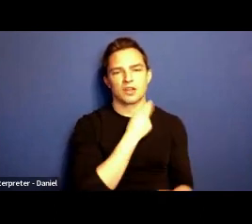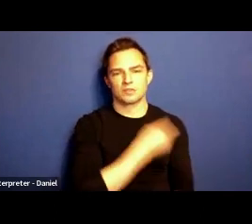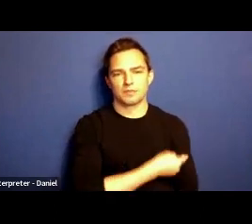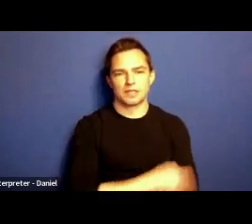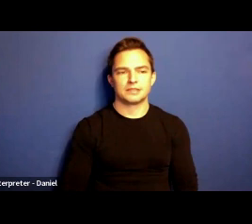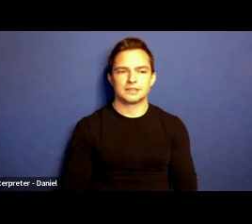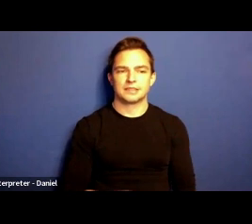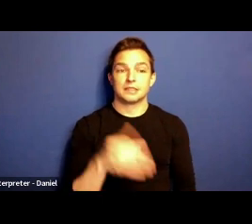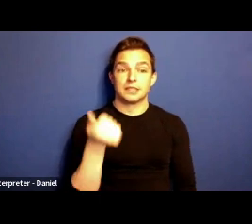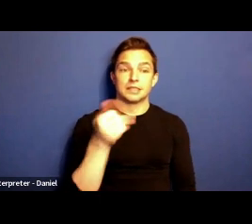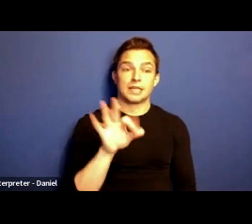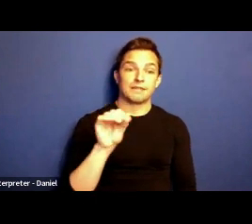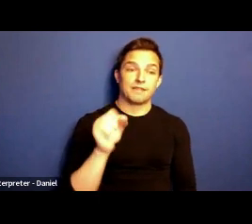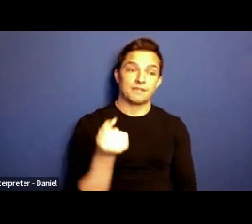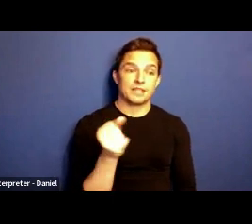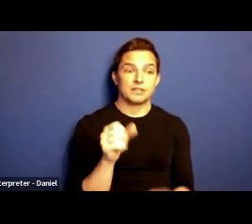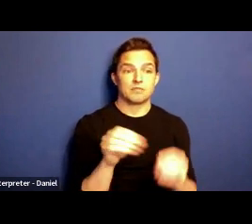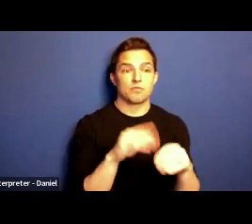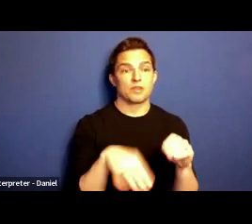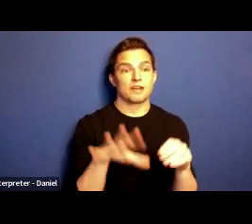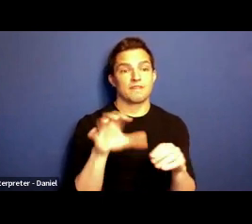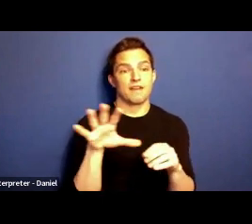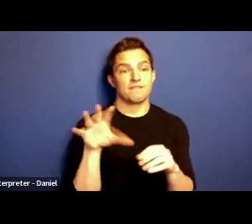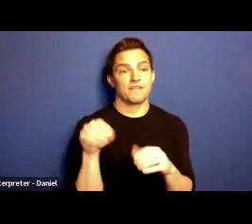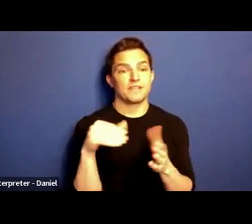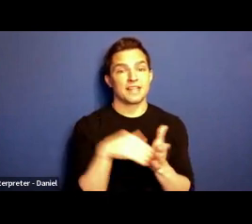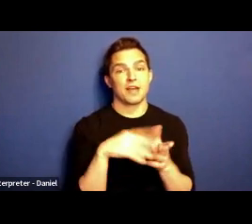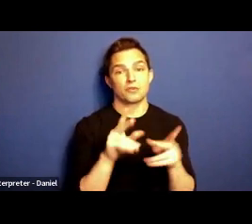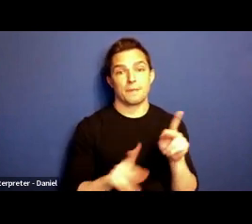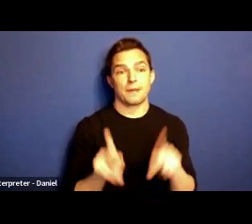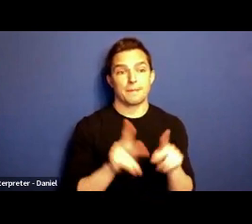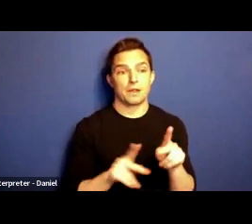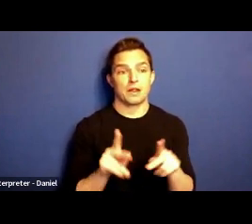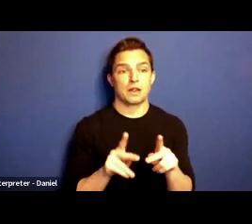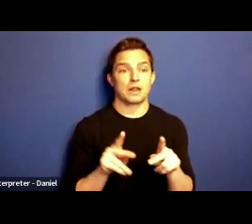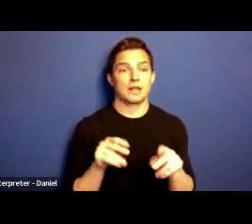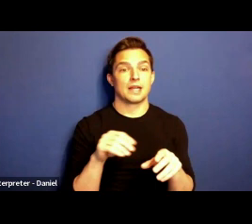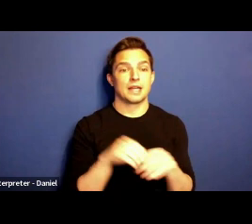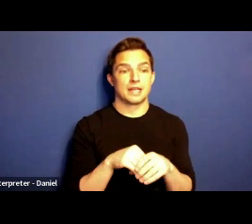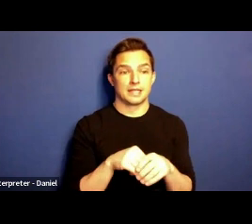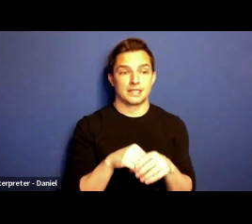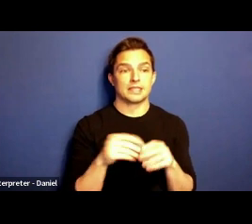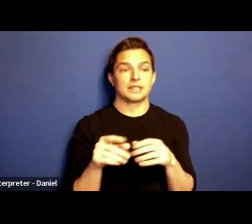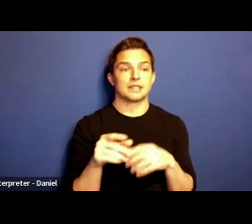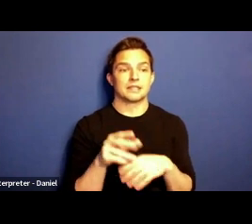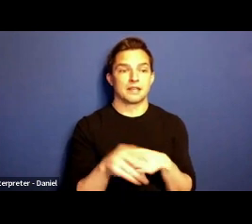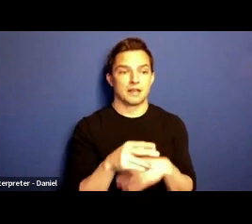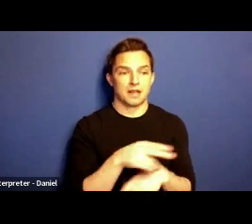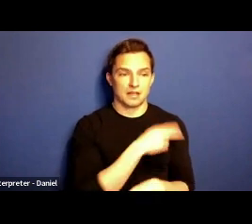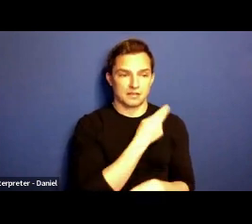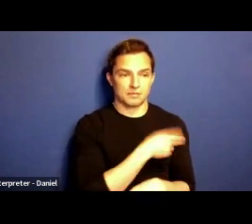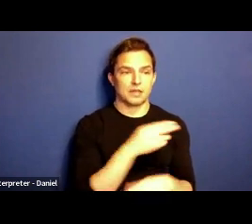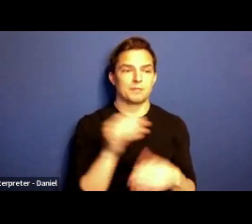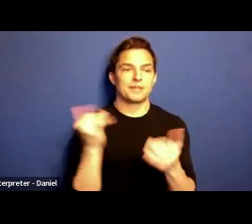In the 1950s, there were over 550,000 people in state hospitals. Today, it's less than 40,000